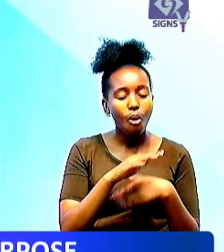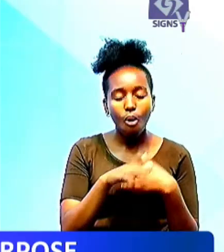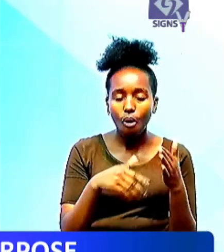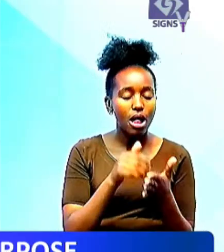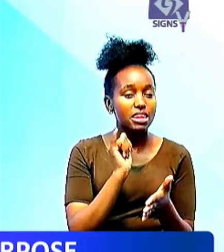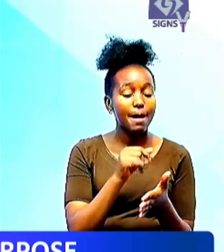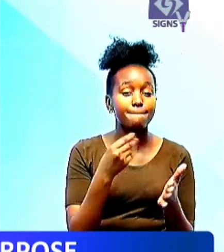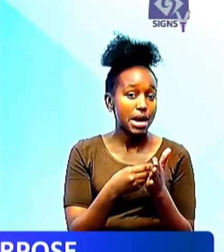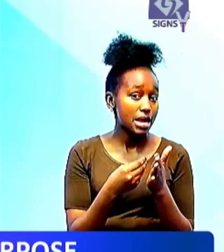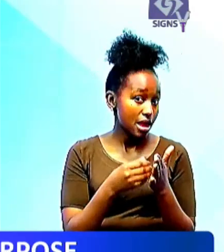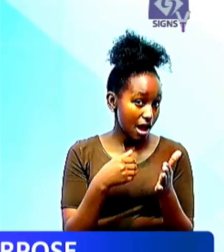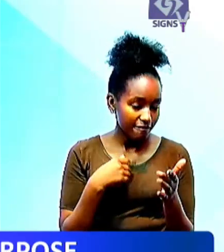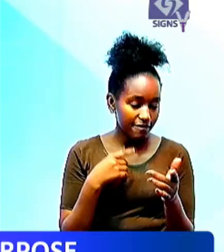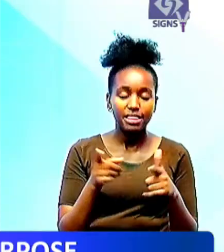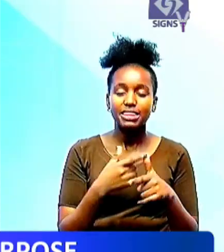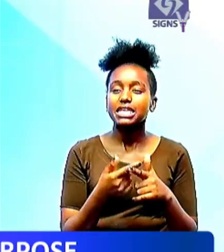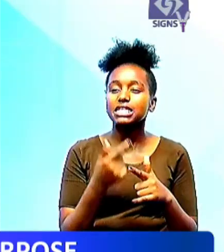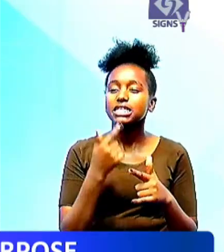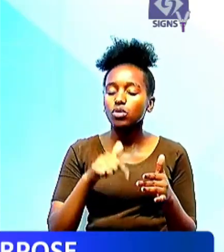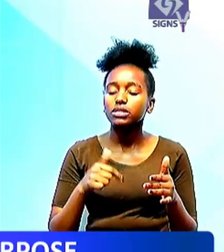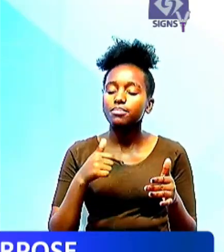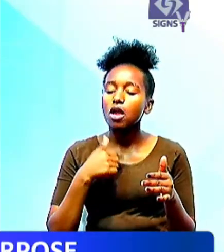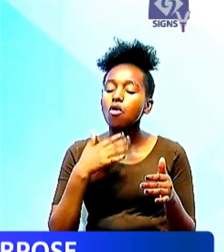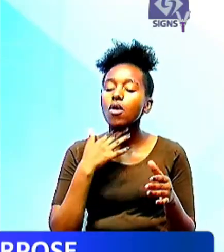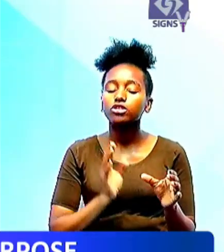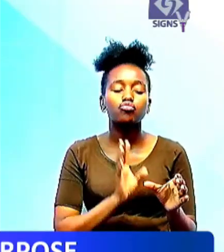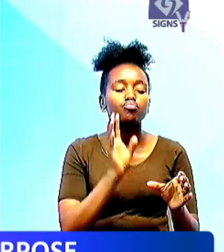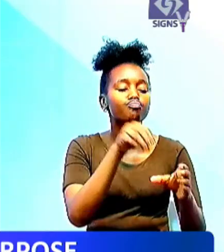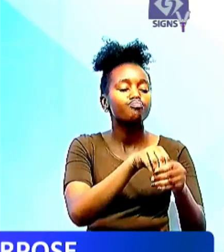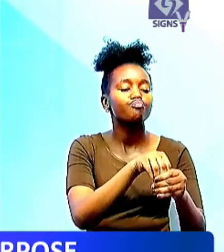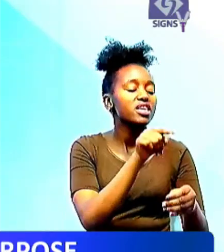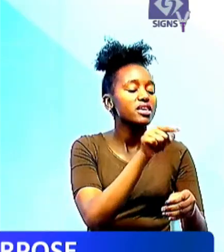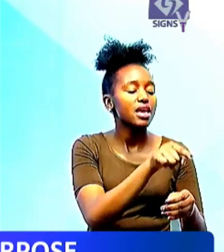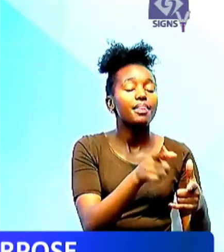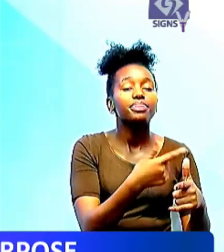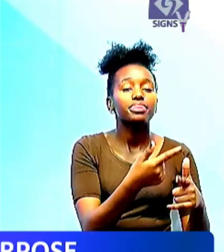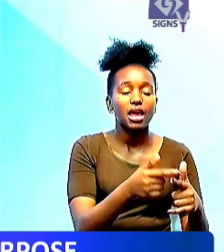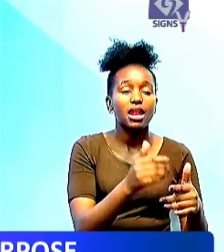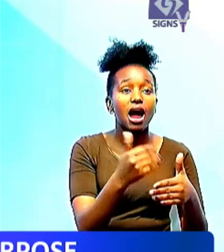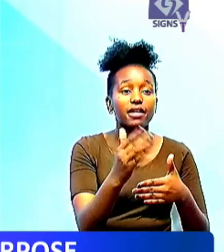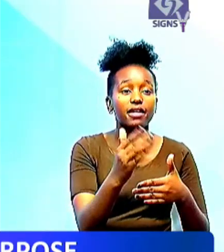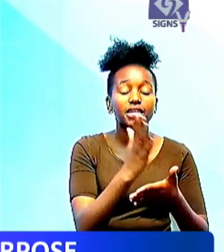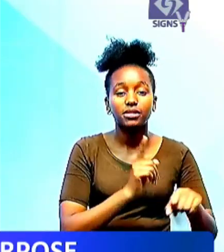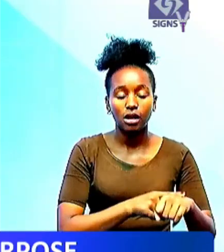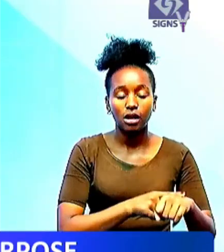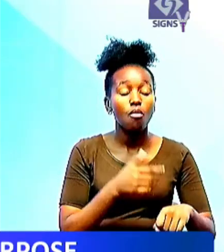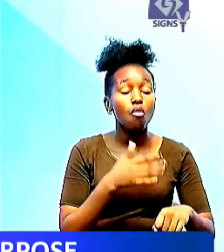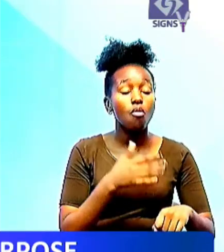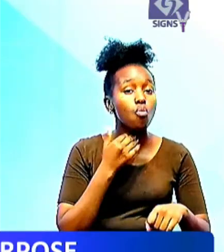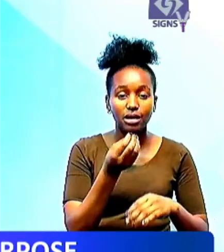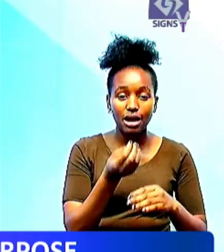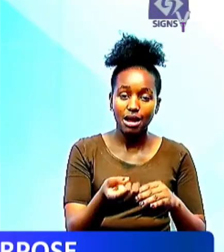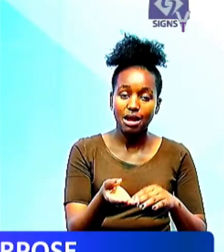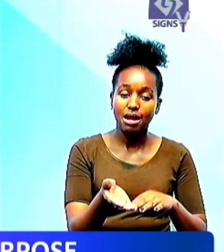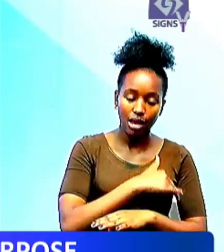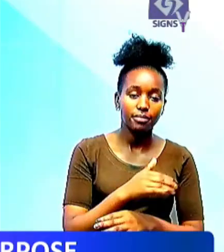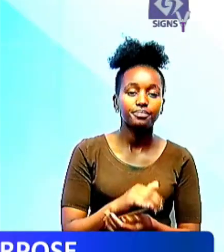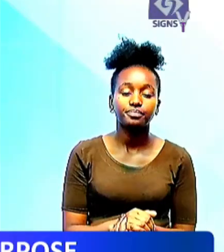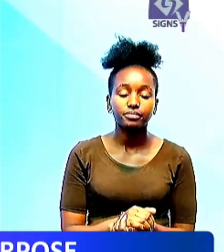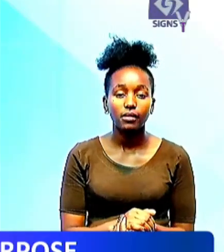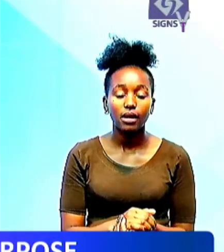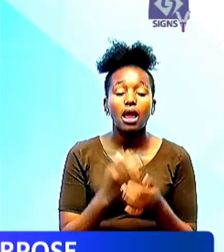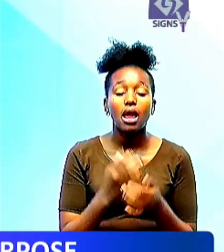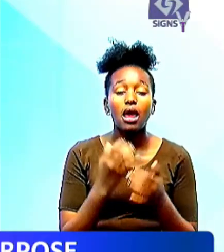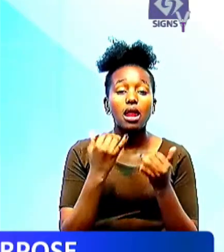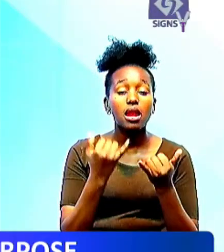investment where I get a return for a given period of time." So investment, you have to talk of return, because of the